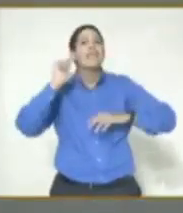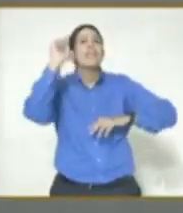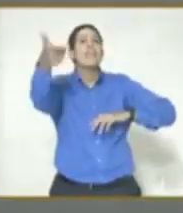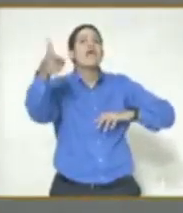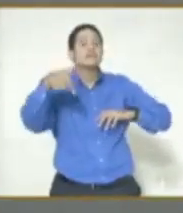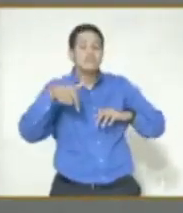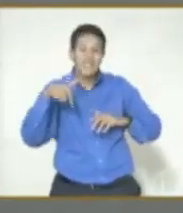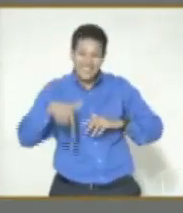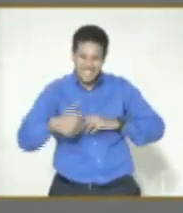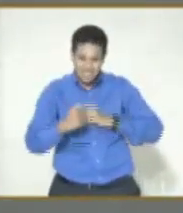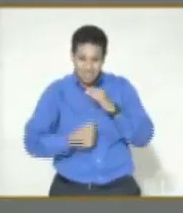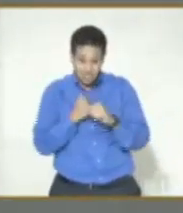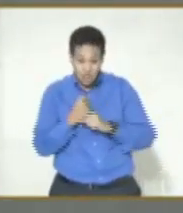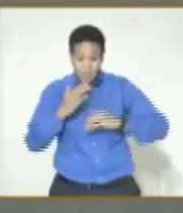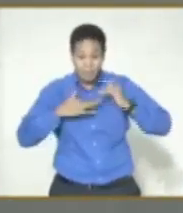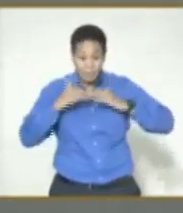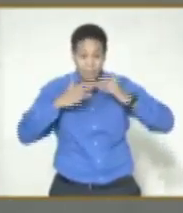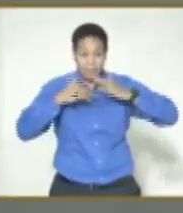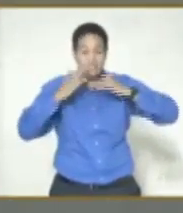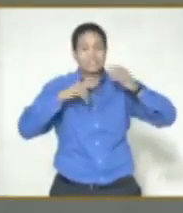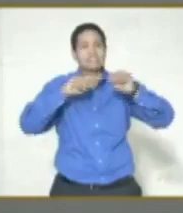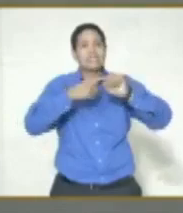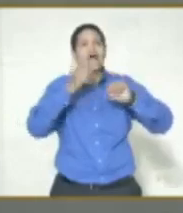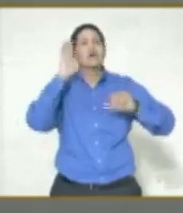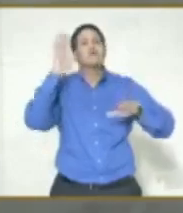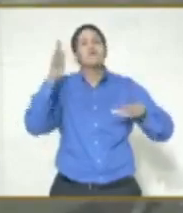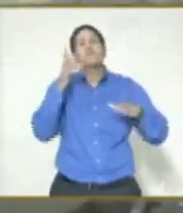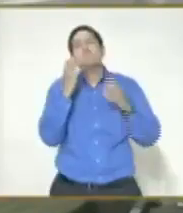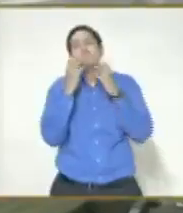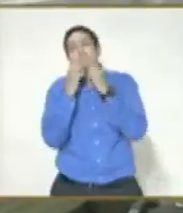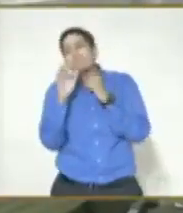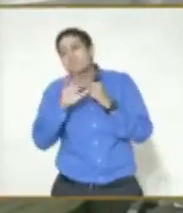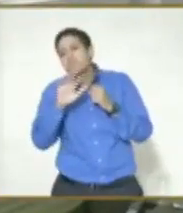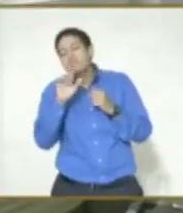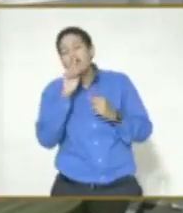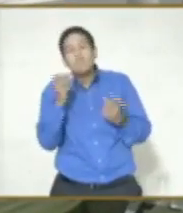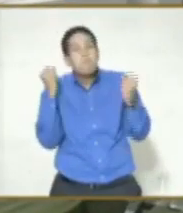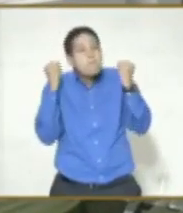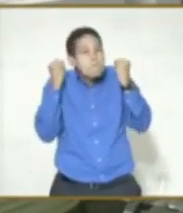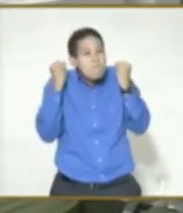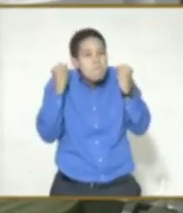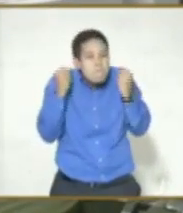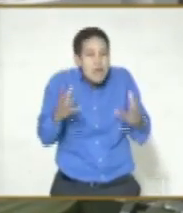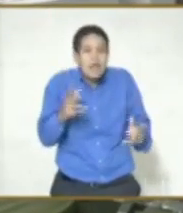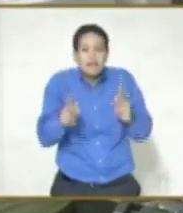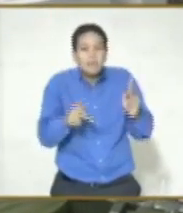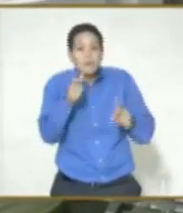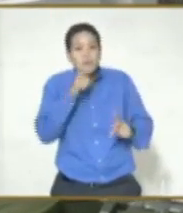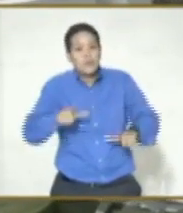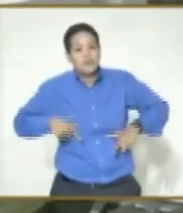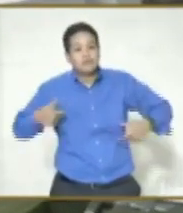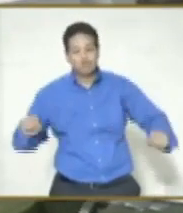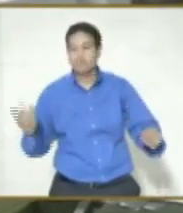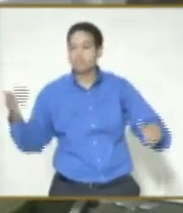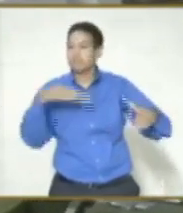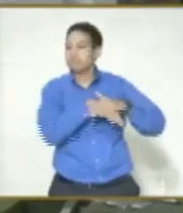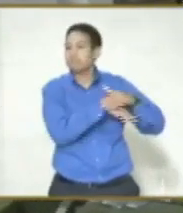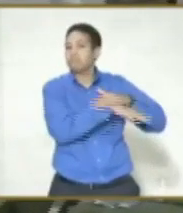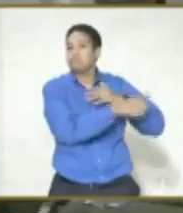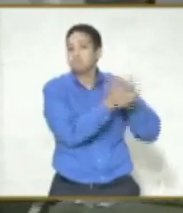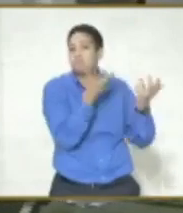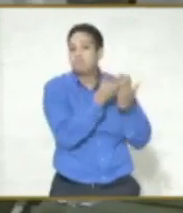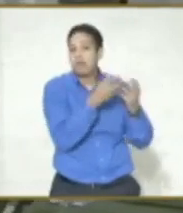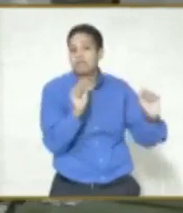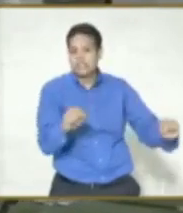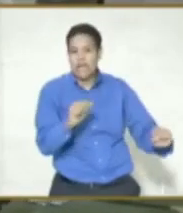on this year that will probably take care of a significant portion of that population. And